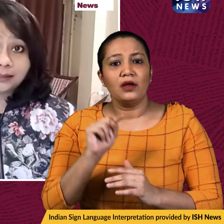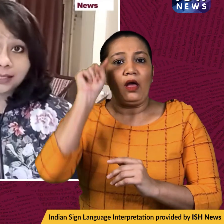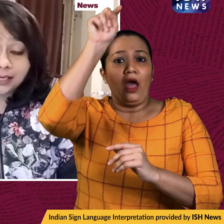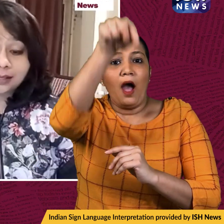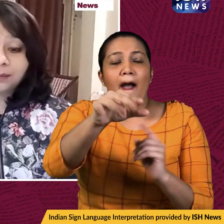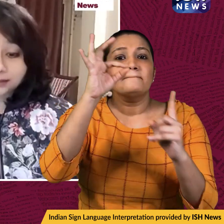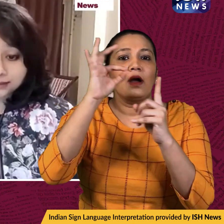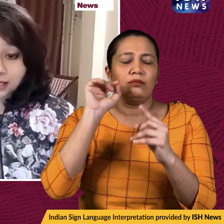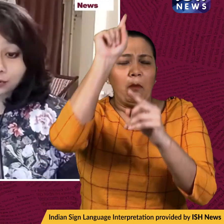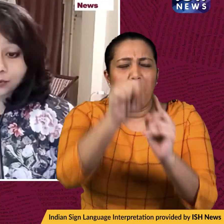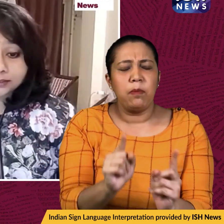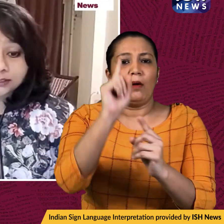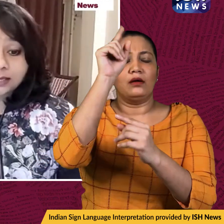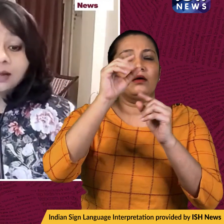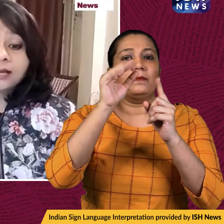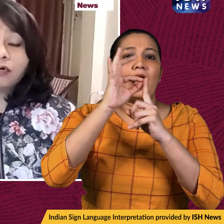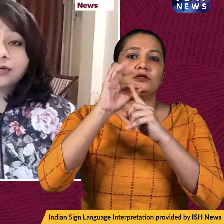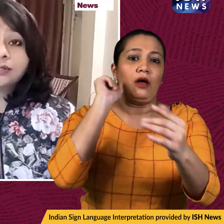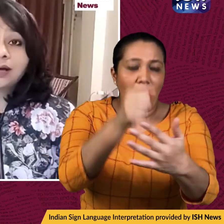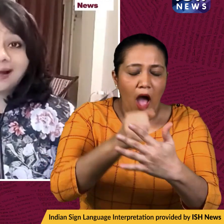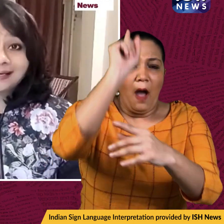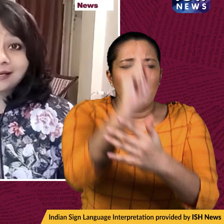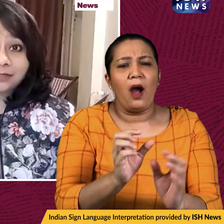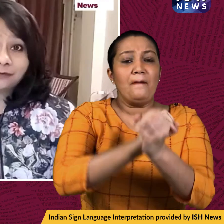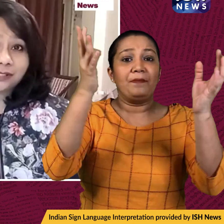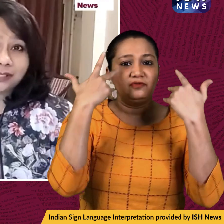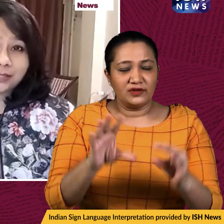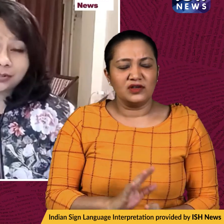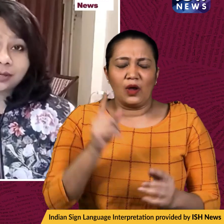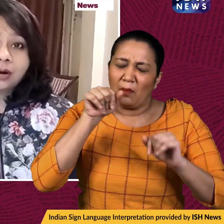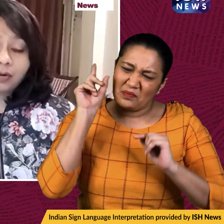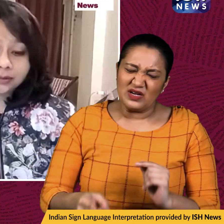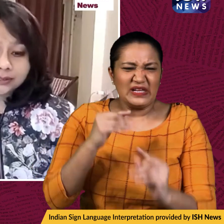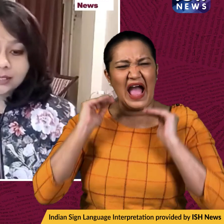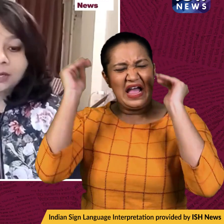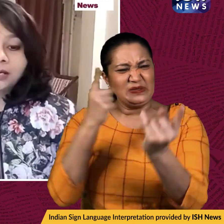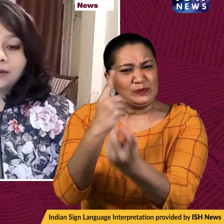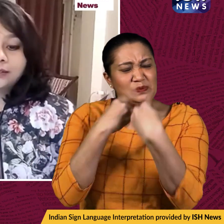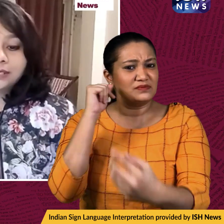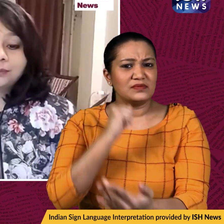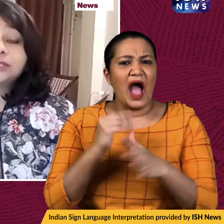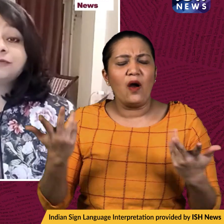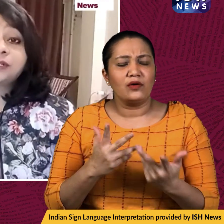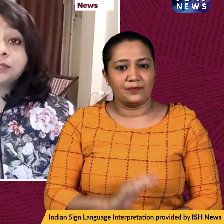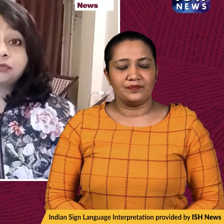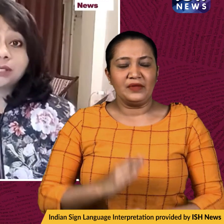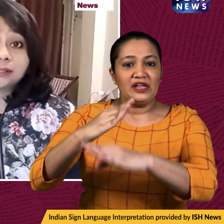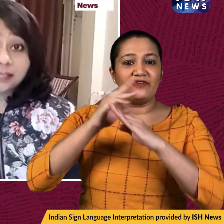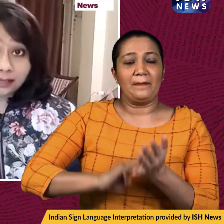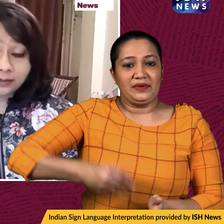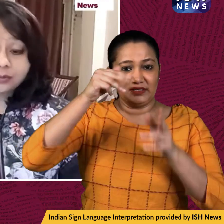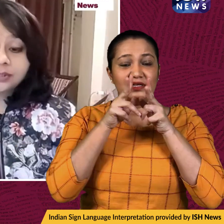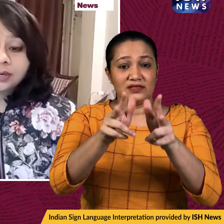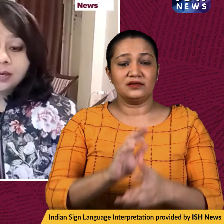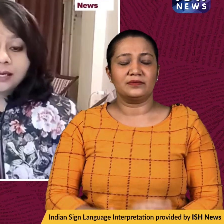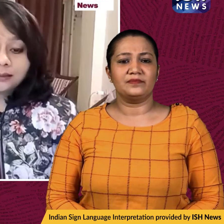that landed in Pakistan on Wednesday and ordered a high-level investigation on the same. Now, in a statement, the Defence Ministry has